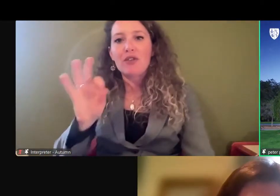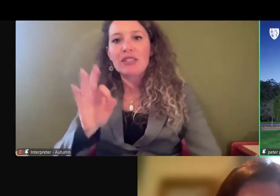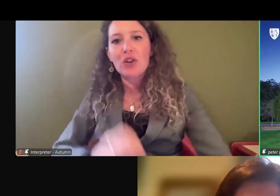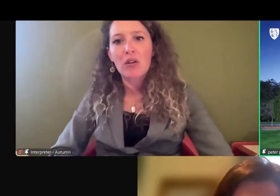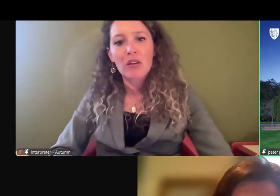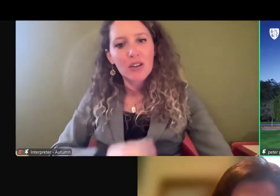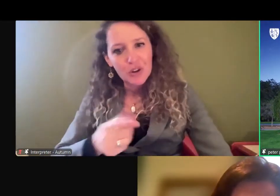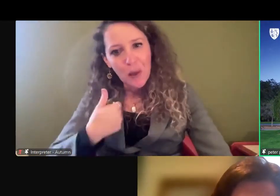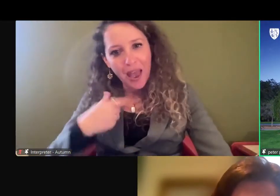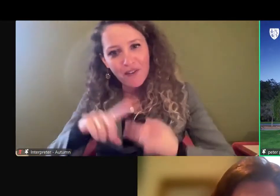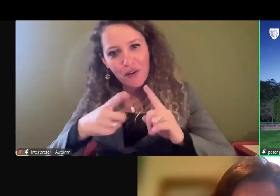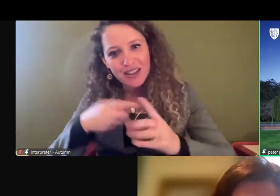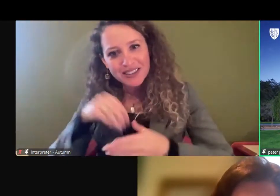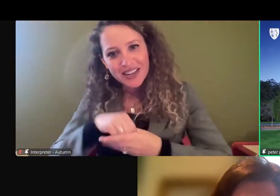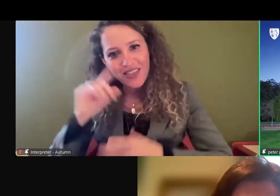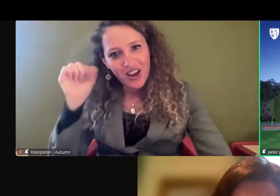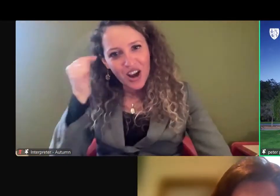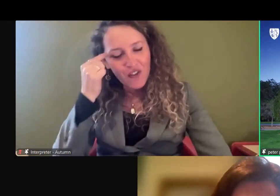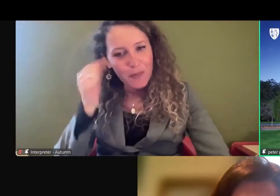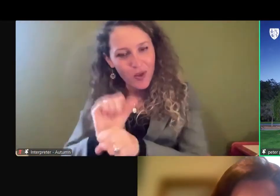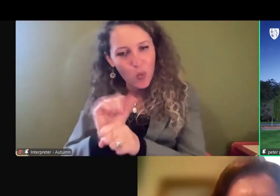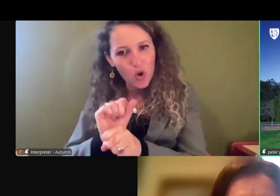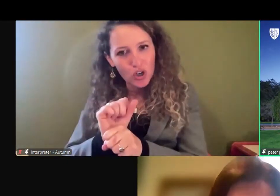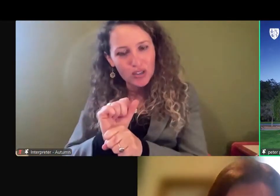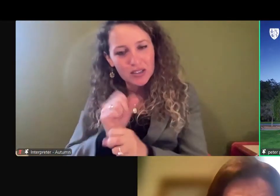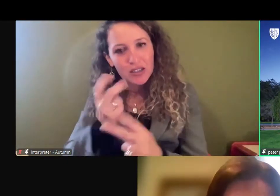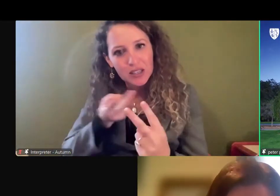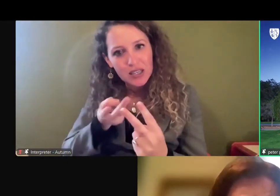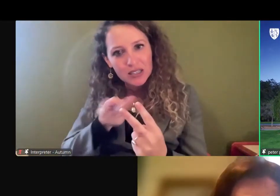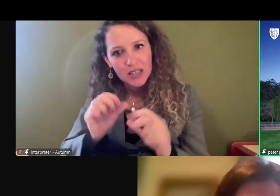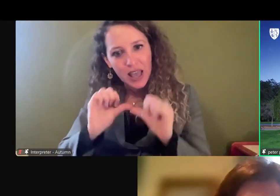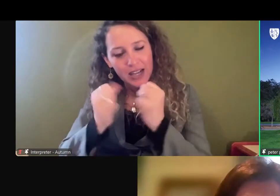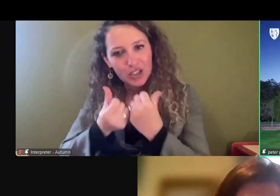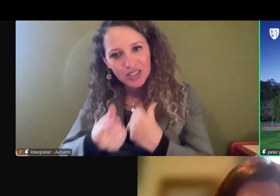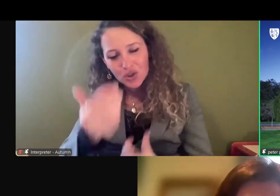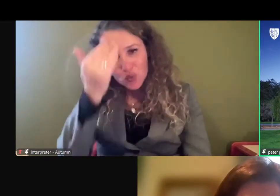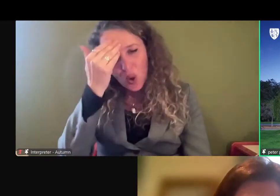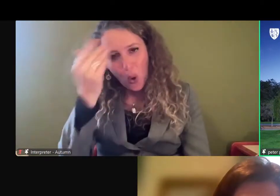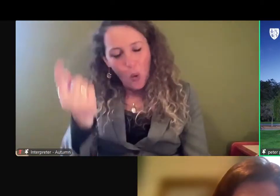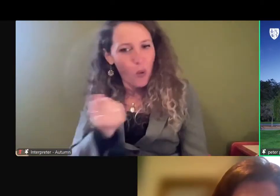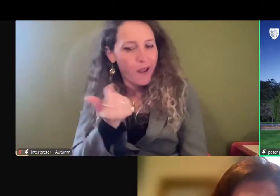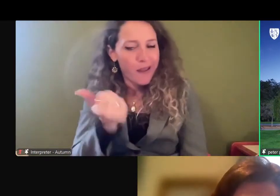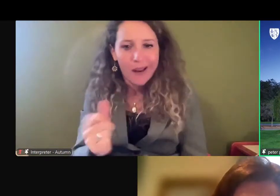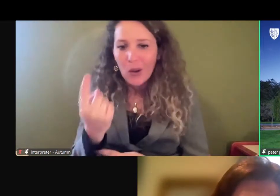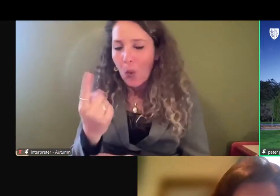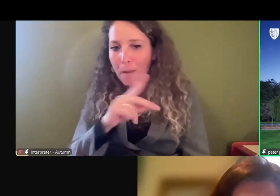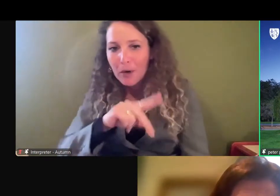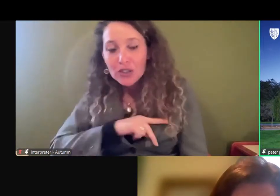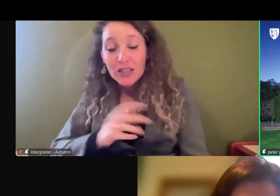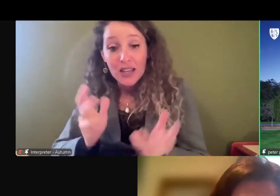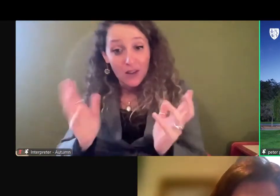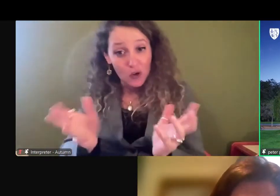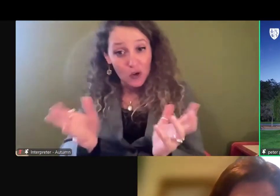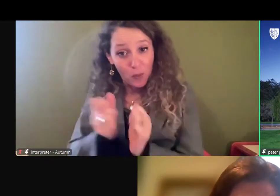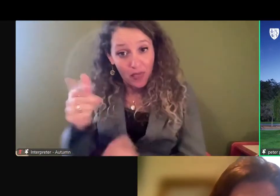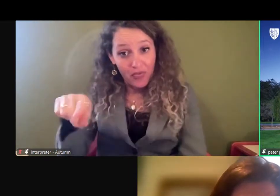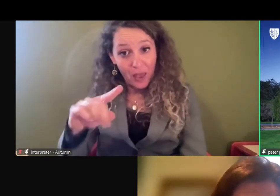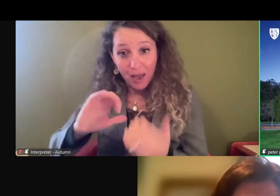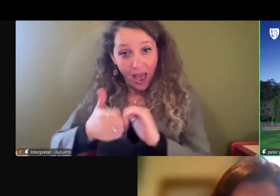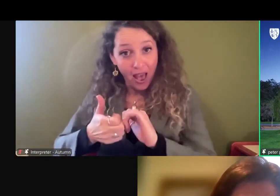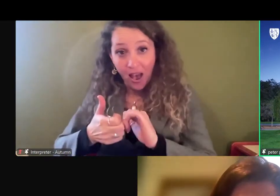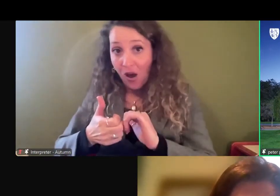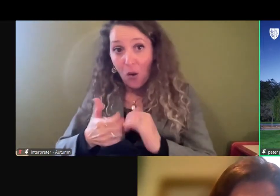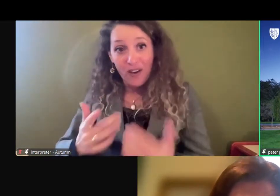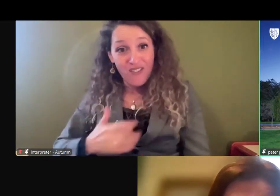you have friends in the government that work at these agencies? Like, do you know anybody personally? Have you talked to them about how